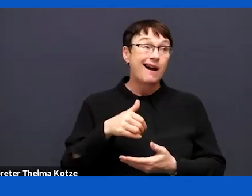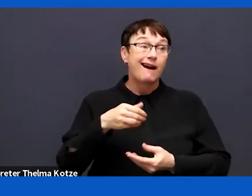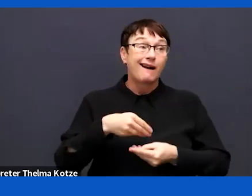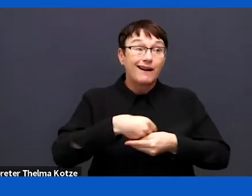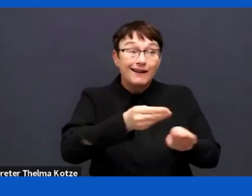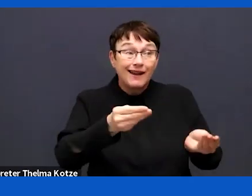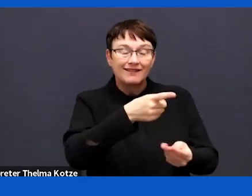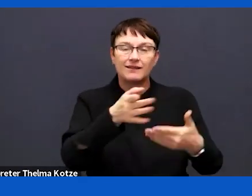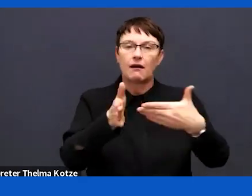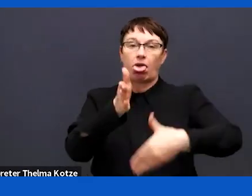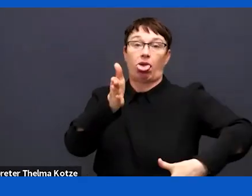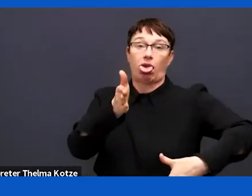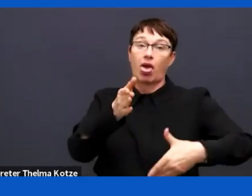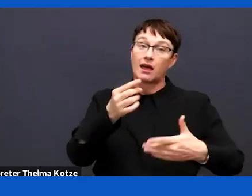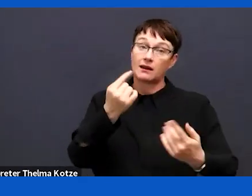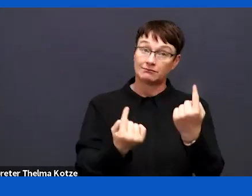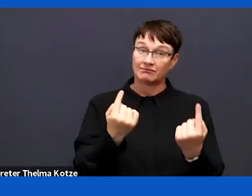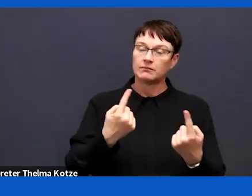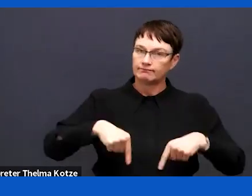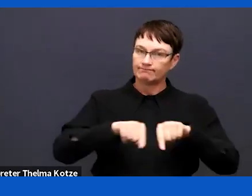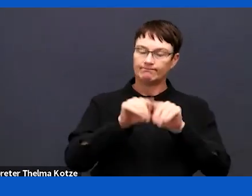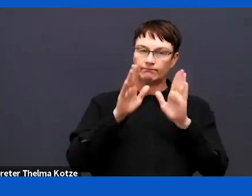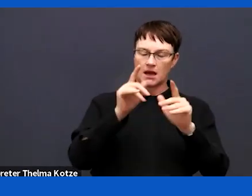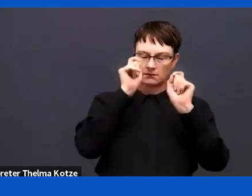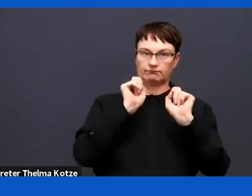of examples to mention.